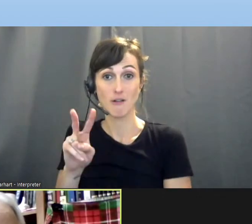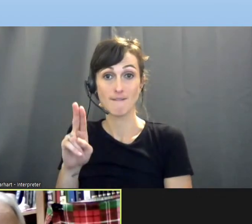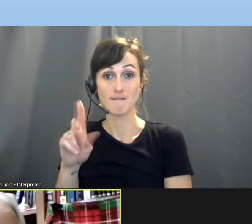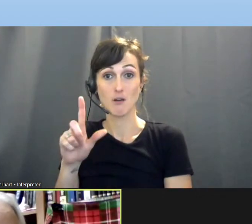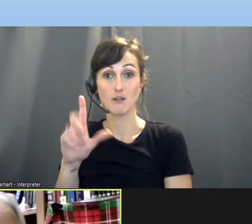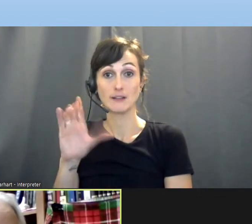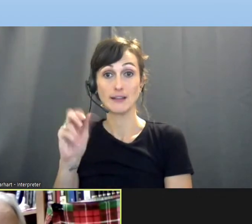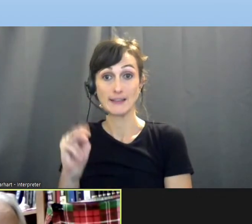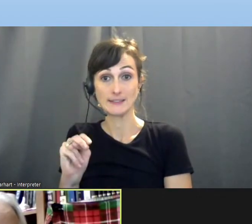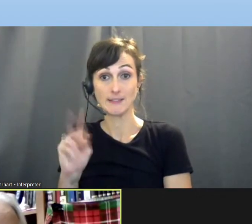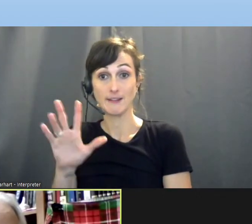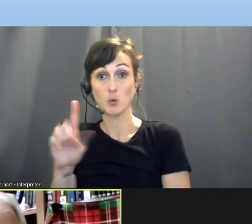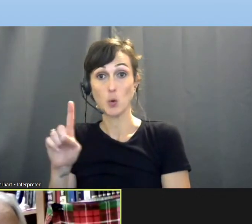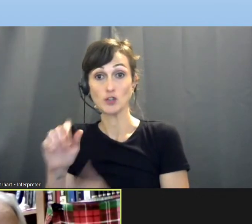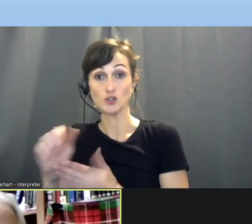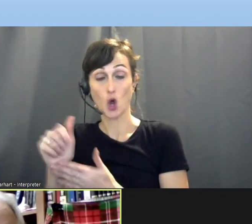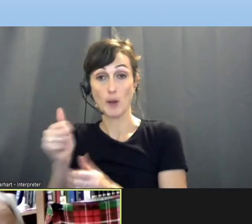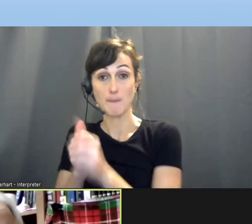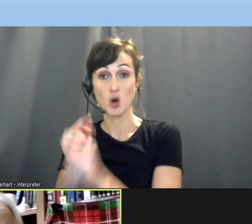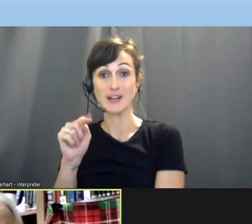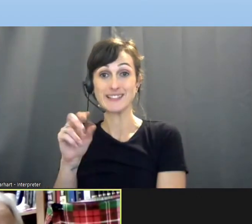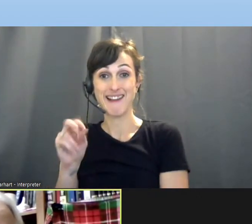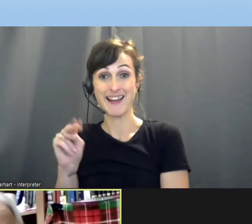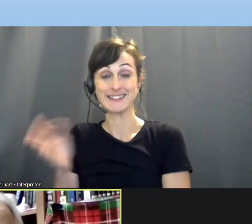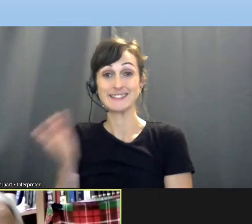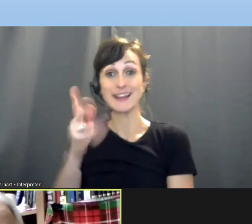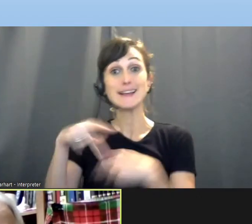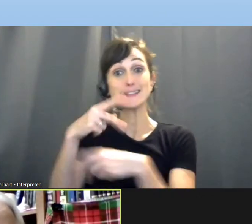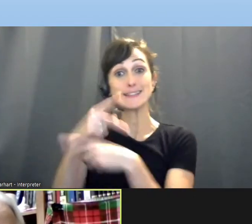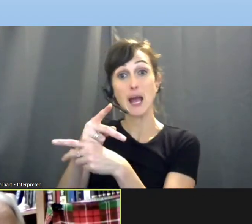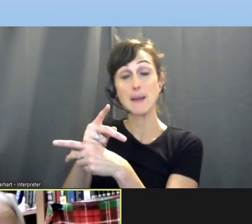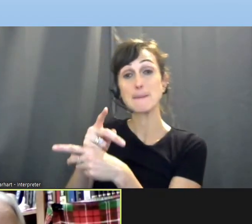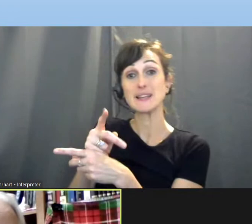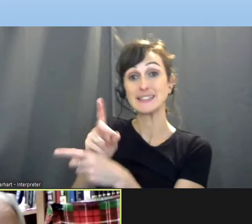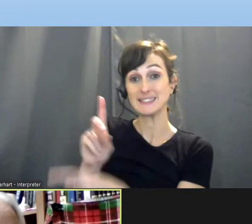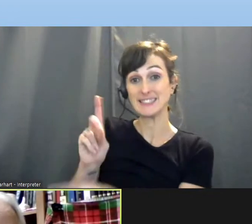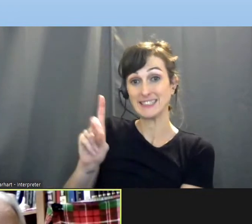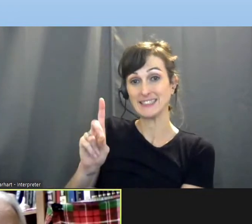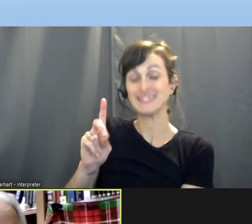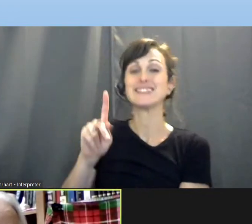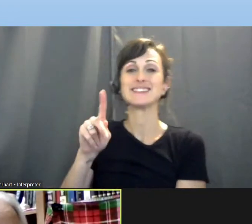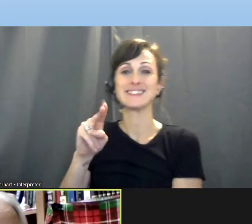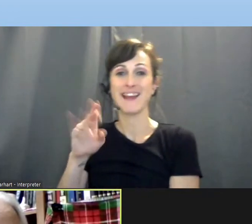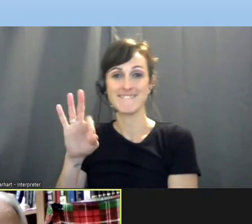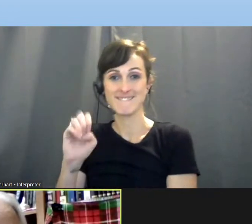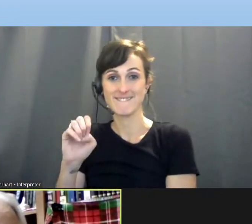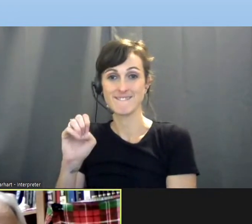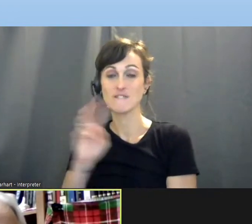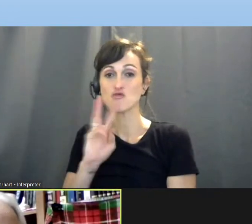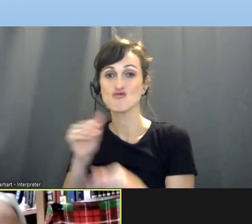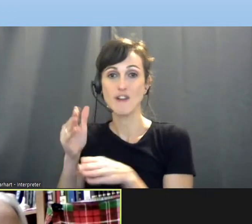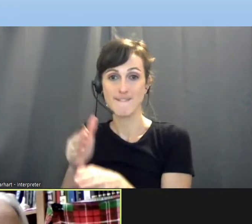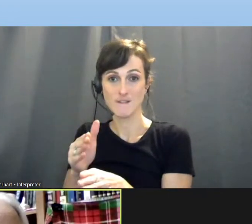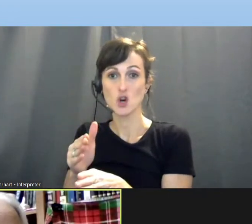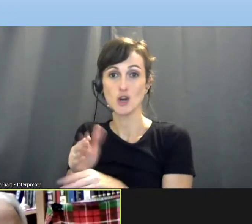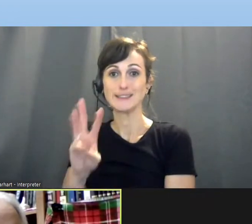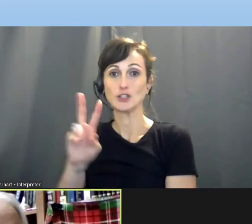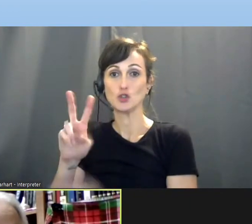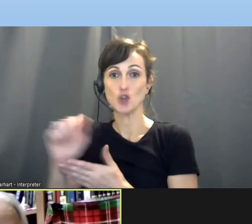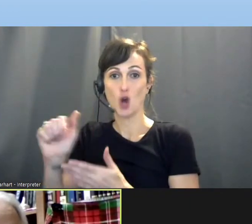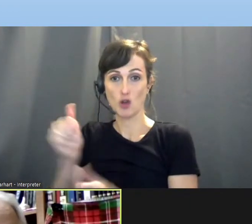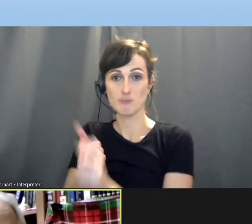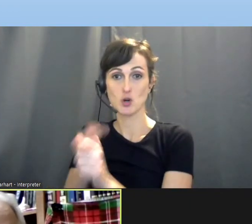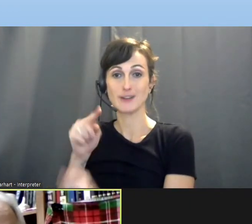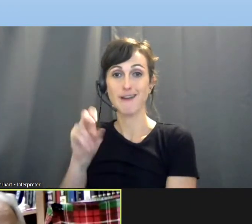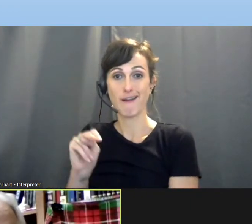ton. Type D, the low bidder is Knife River at $62 per ton. Type F,